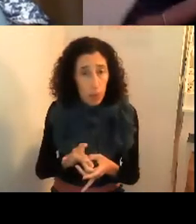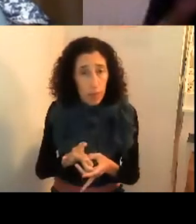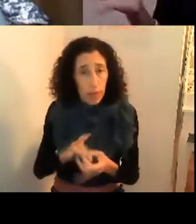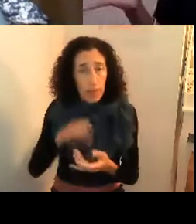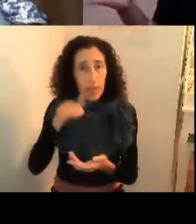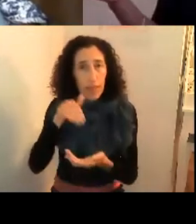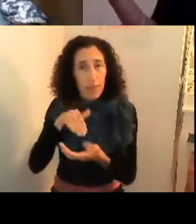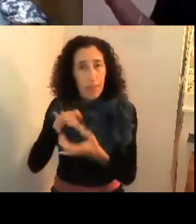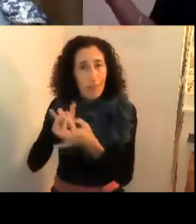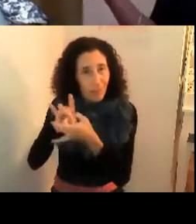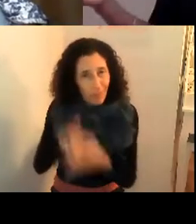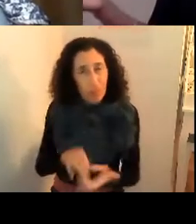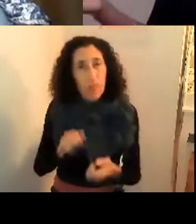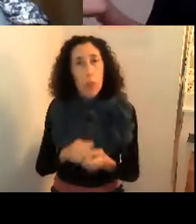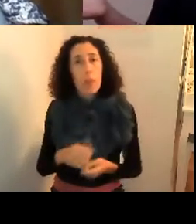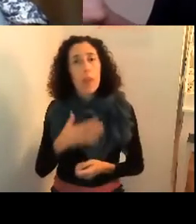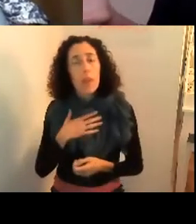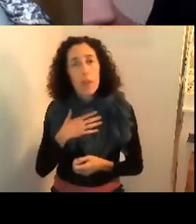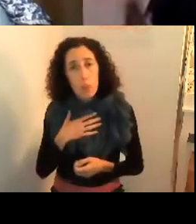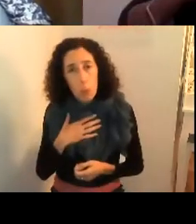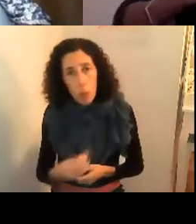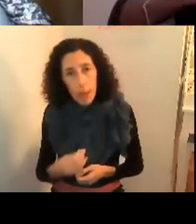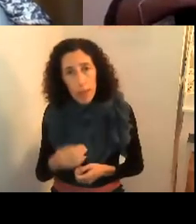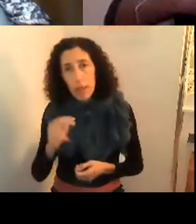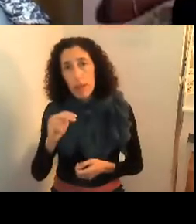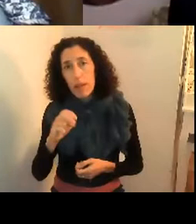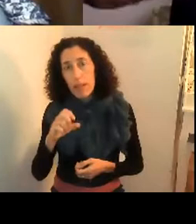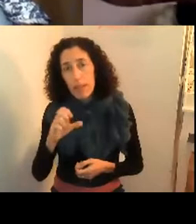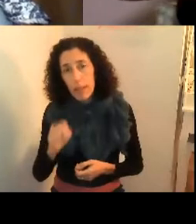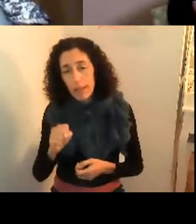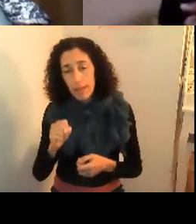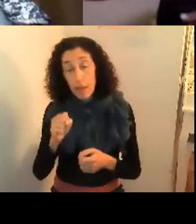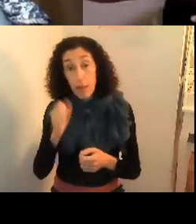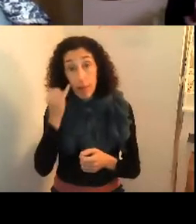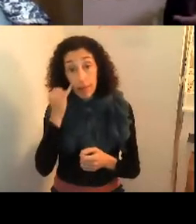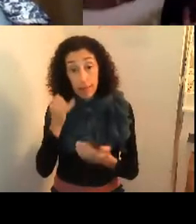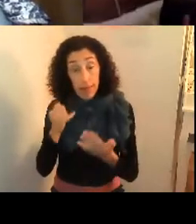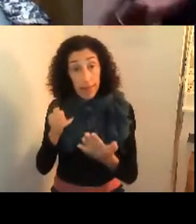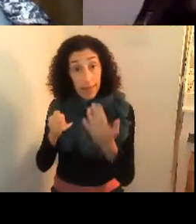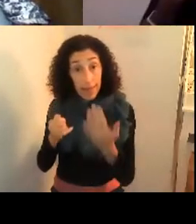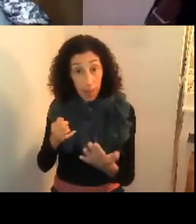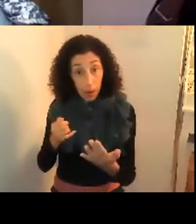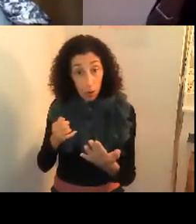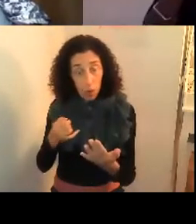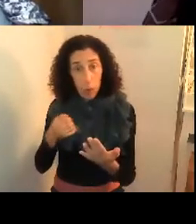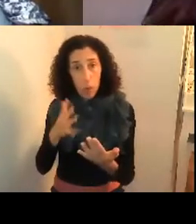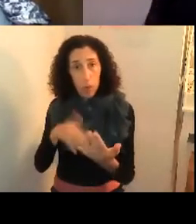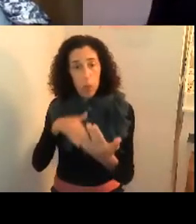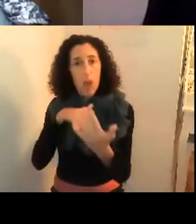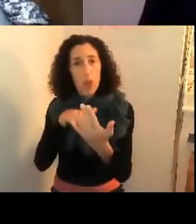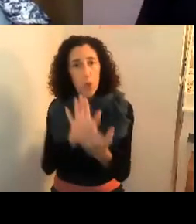that there are open wounds that have yet to really be healed. And so you're leading with that wound. So